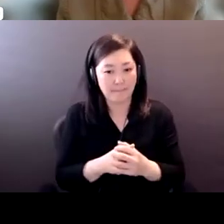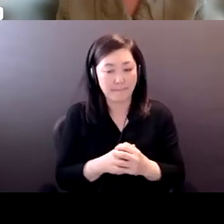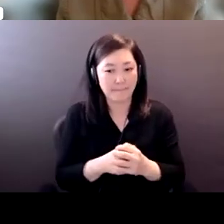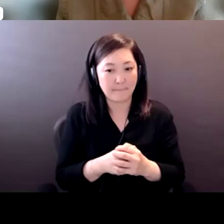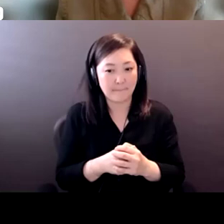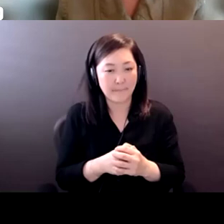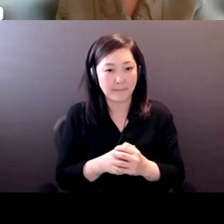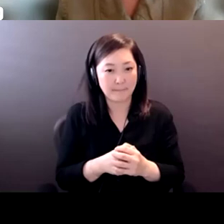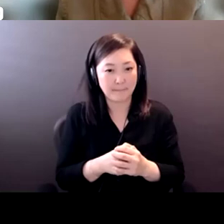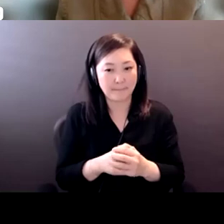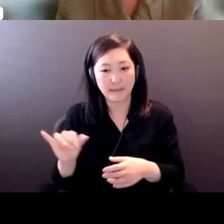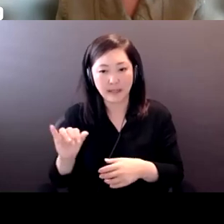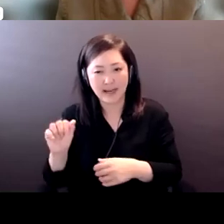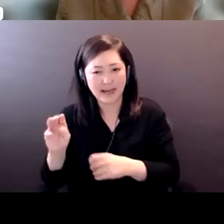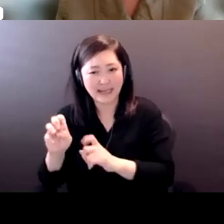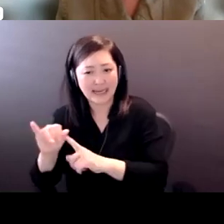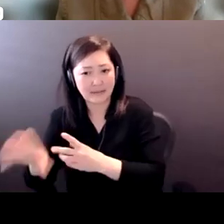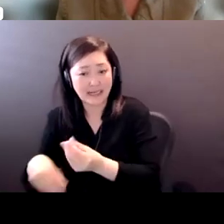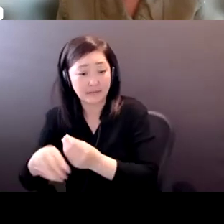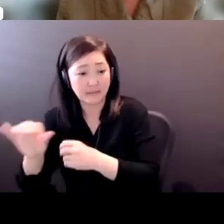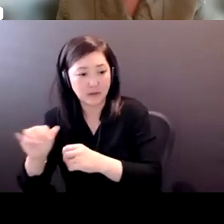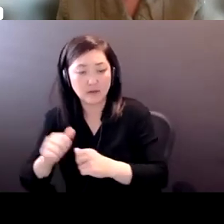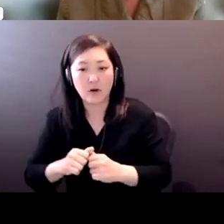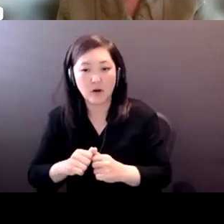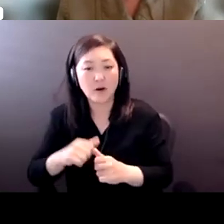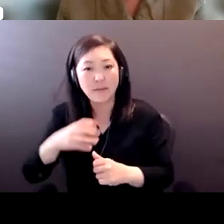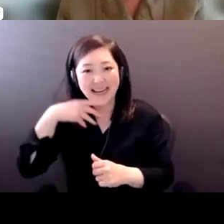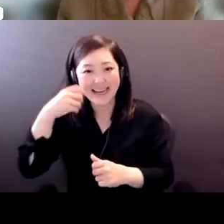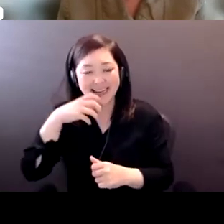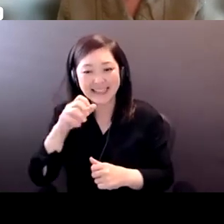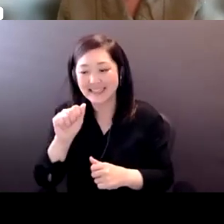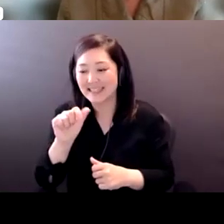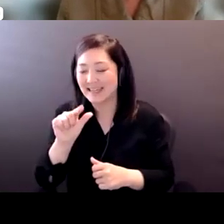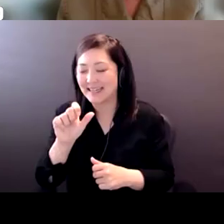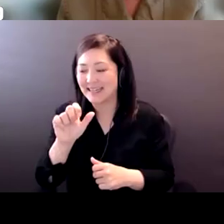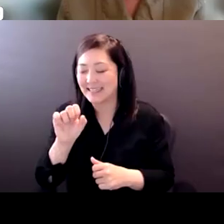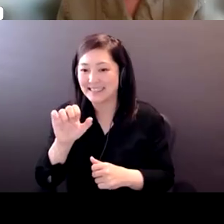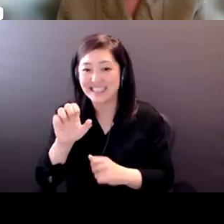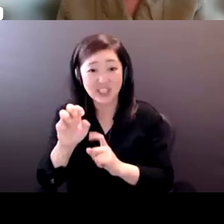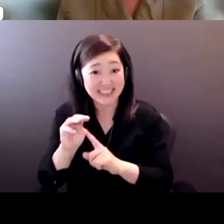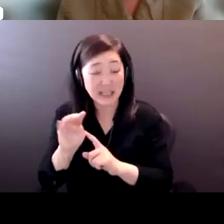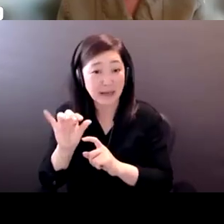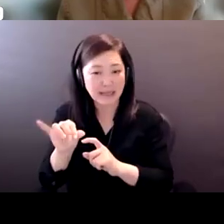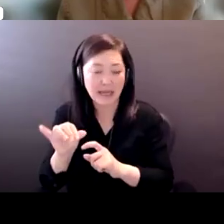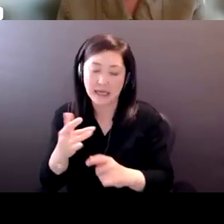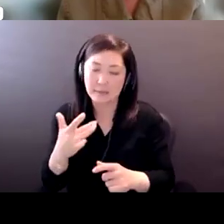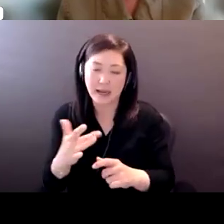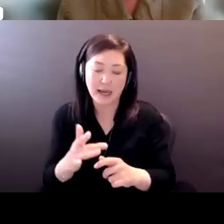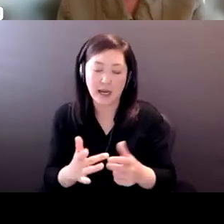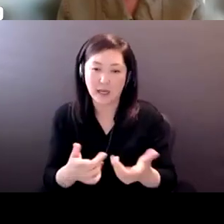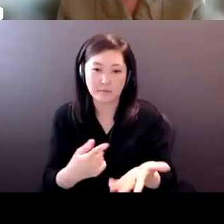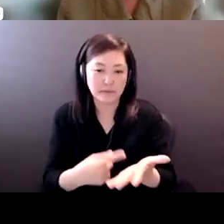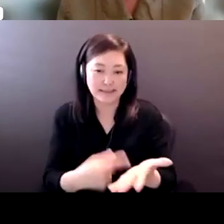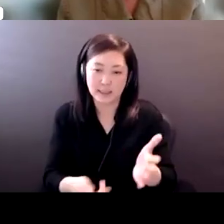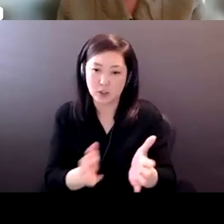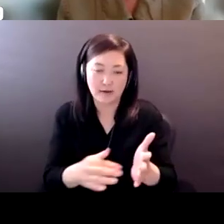I'll maybe just chime in here. It's, ageism has come up as a theme many times in this conversation, and I think